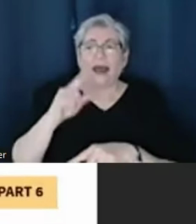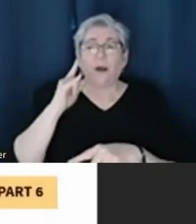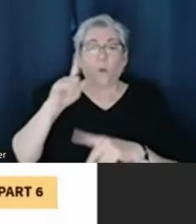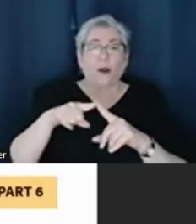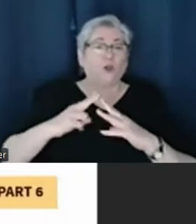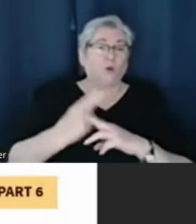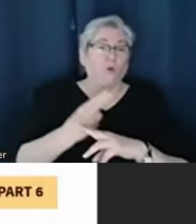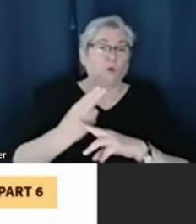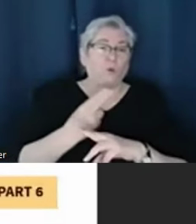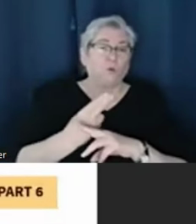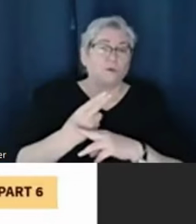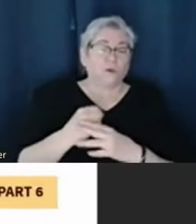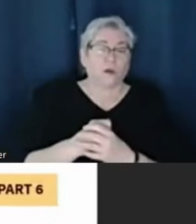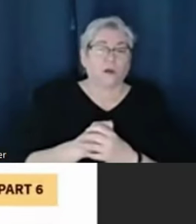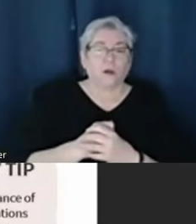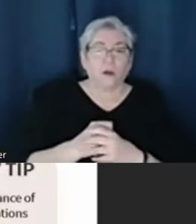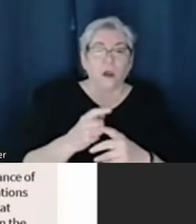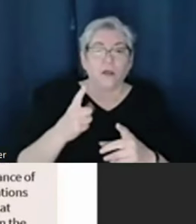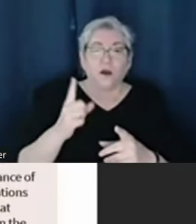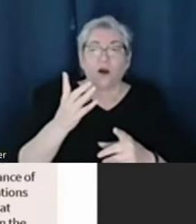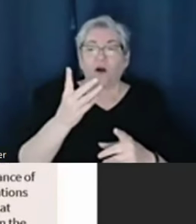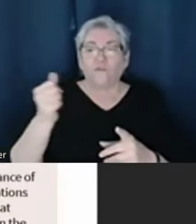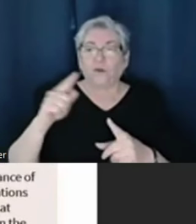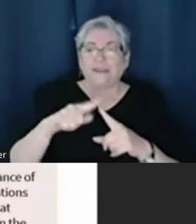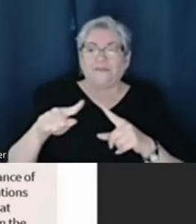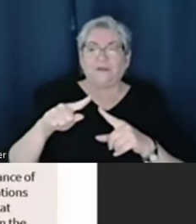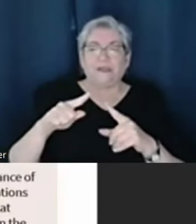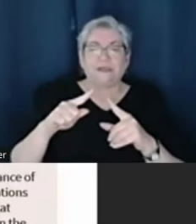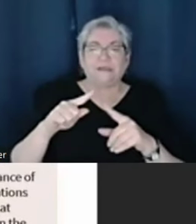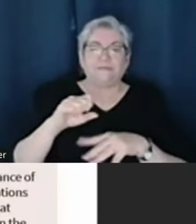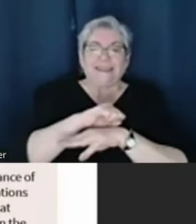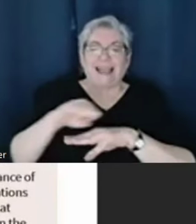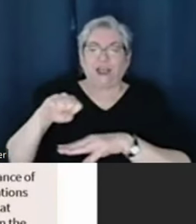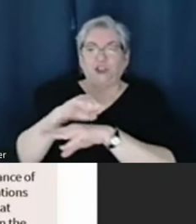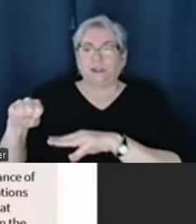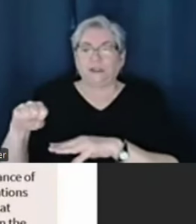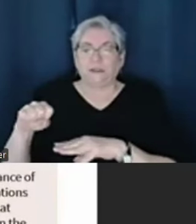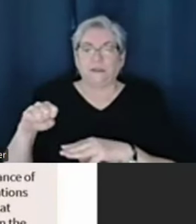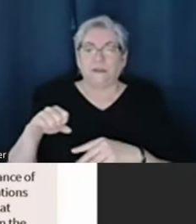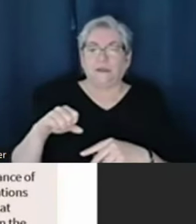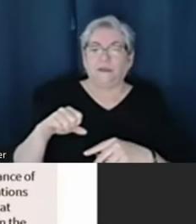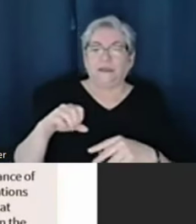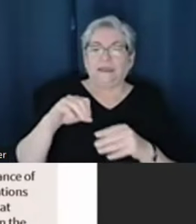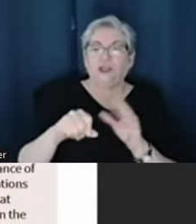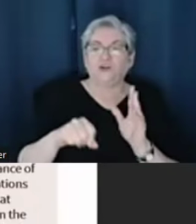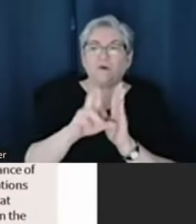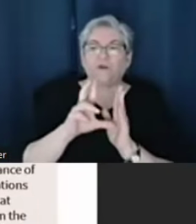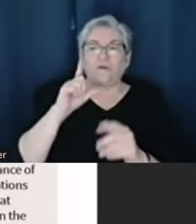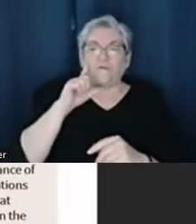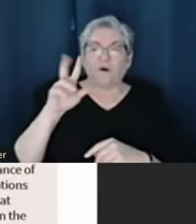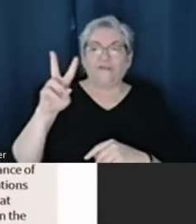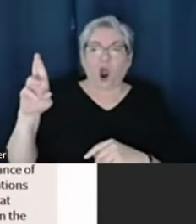implemented. There are several stages of review in VR services, and we try to detail those as